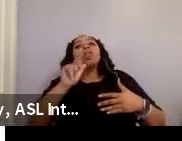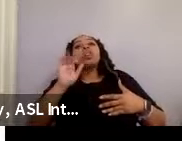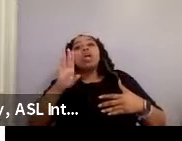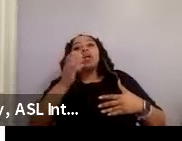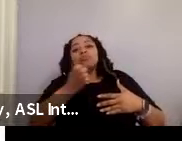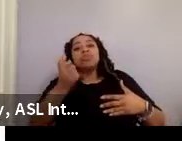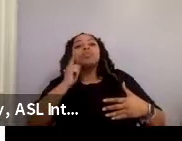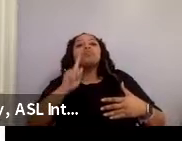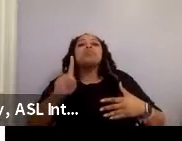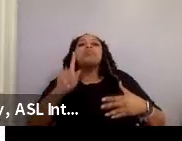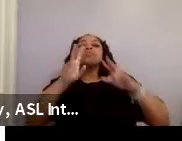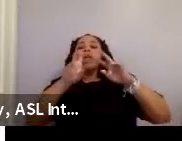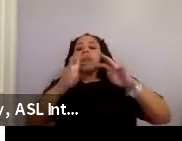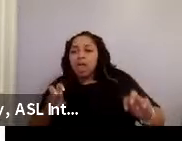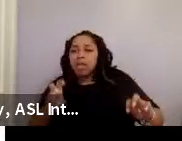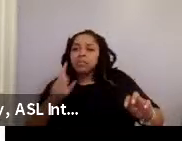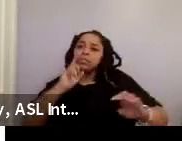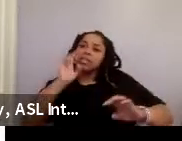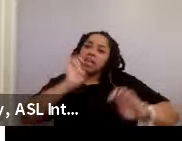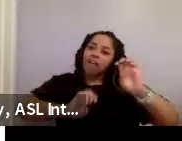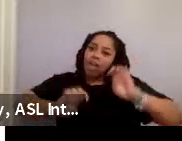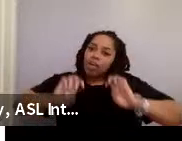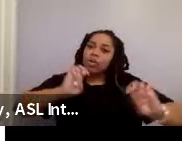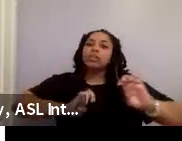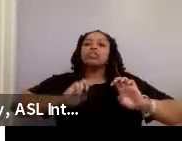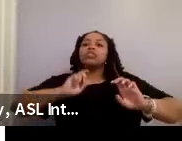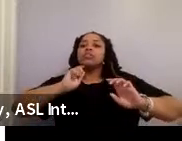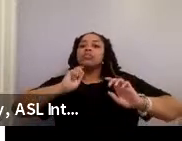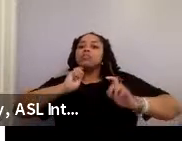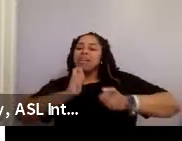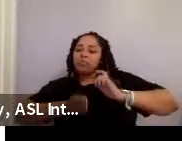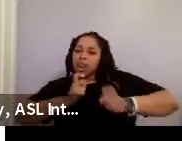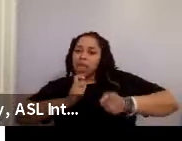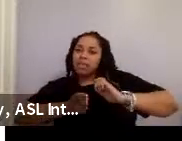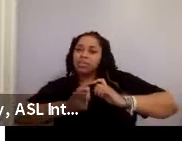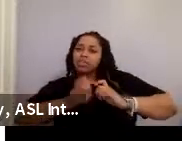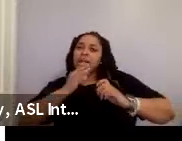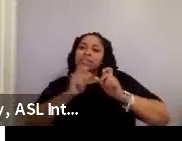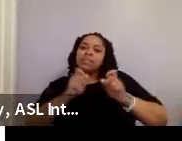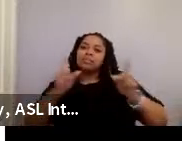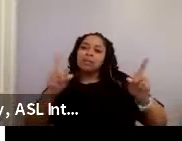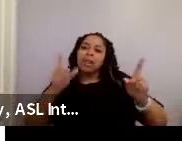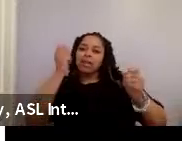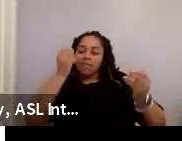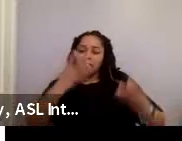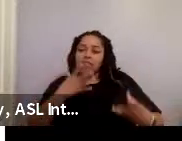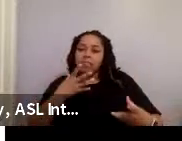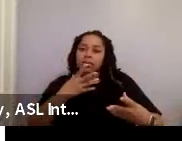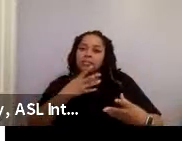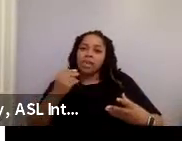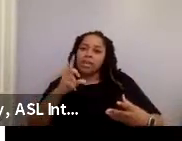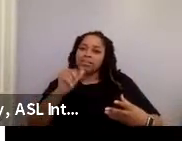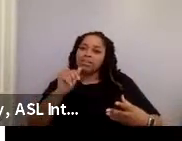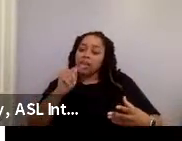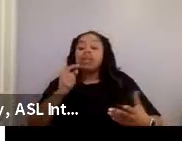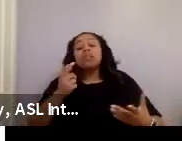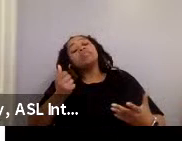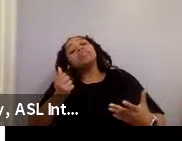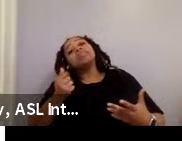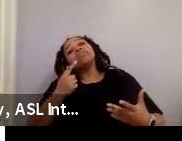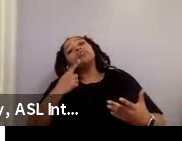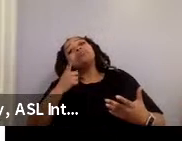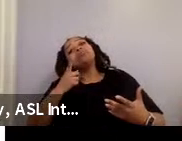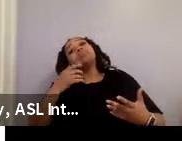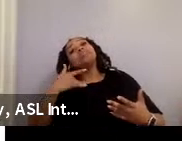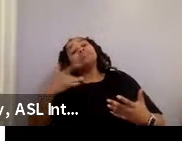for analysis, evaluation, manipulation, and display of information and data. So yes,